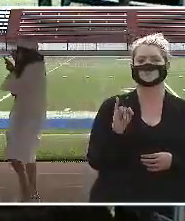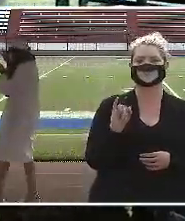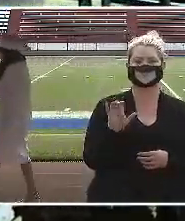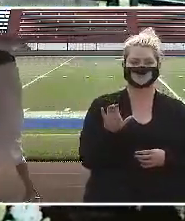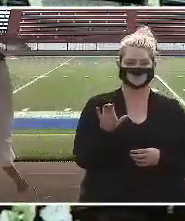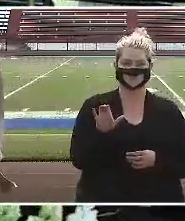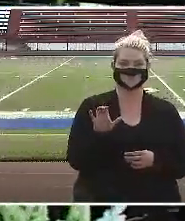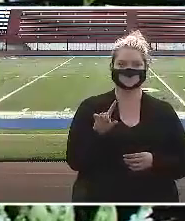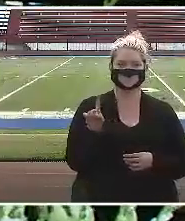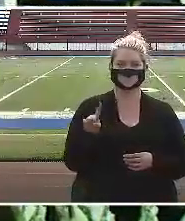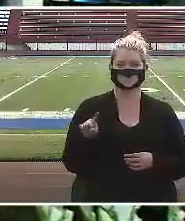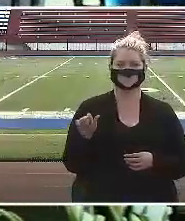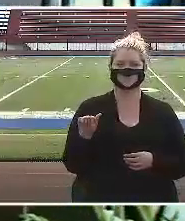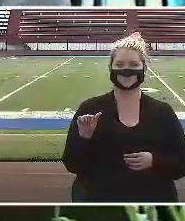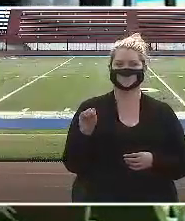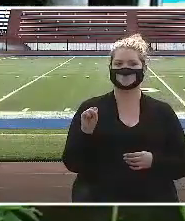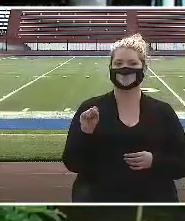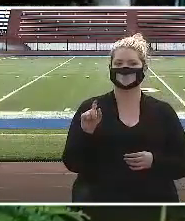Serve on a card, man.